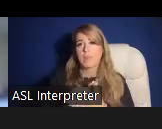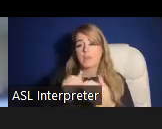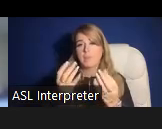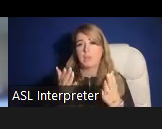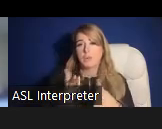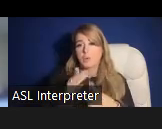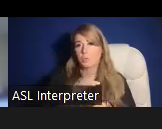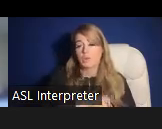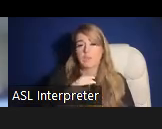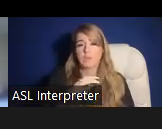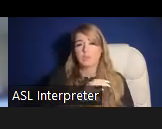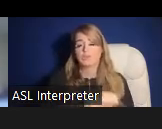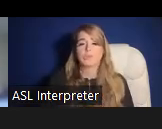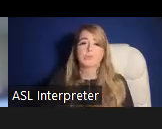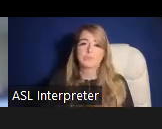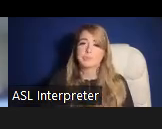council?